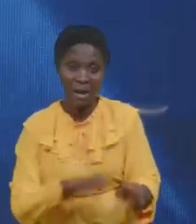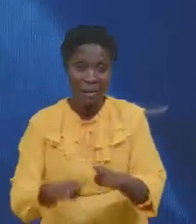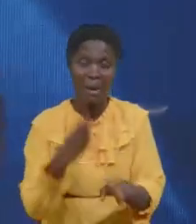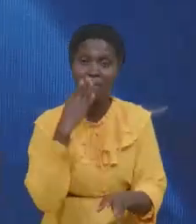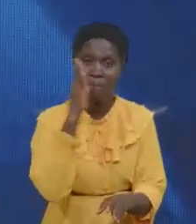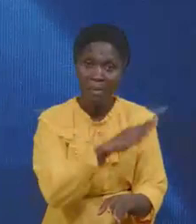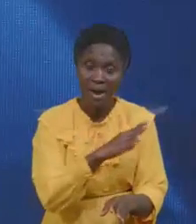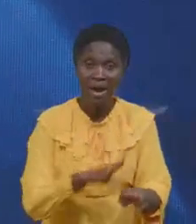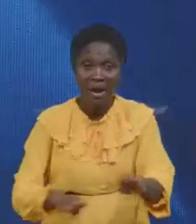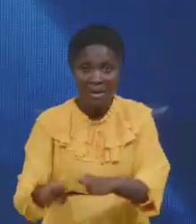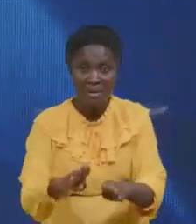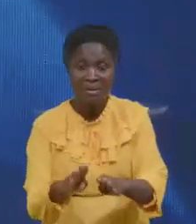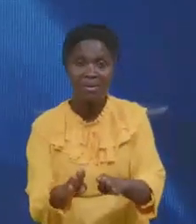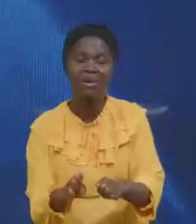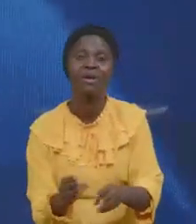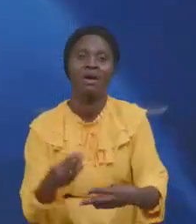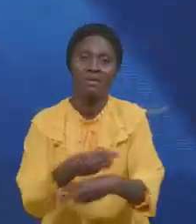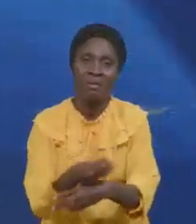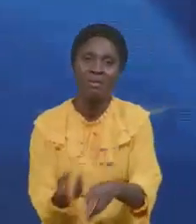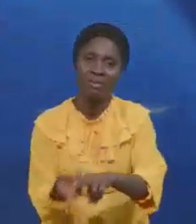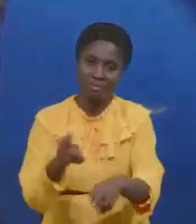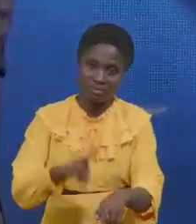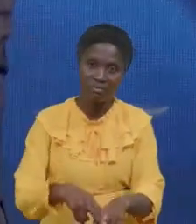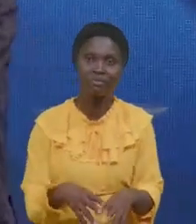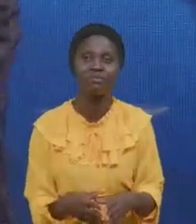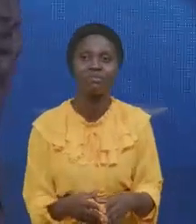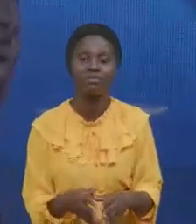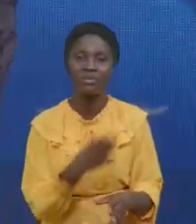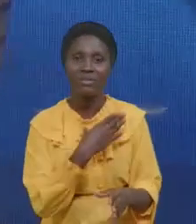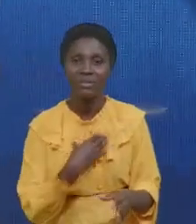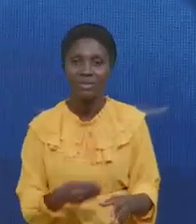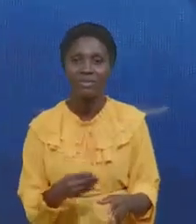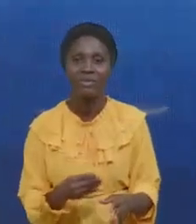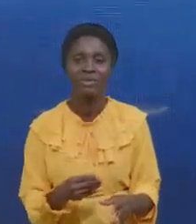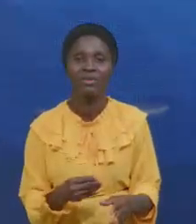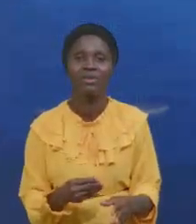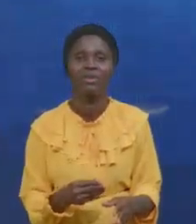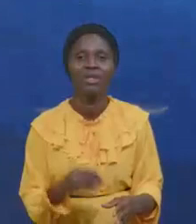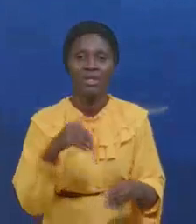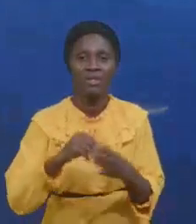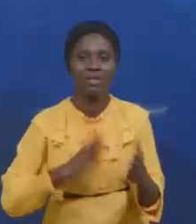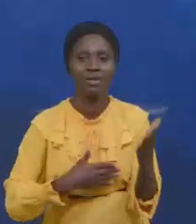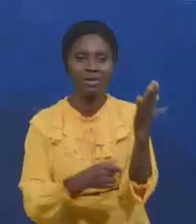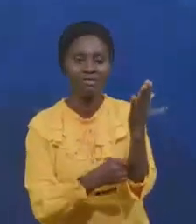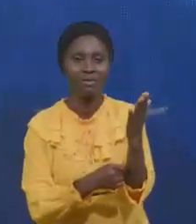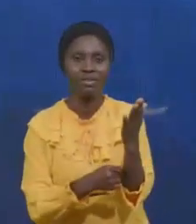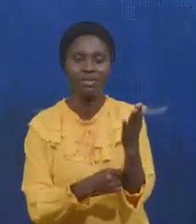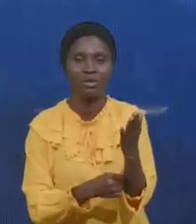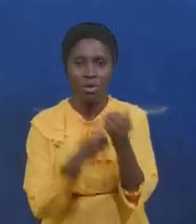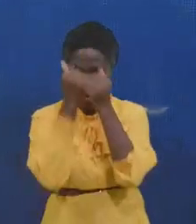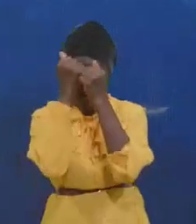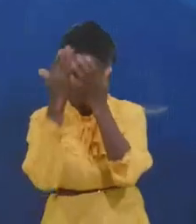character multiplies, and it is the lust in our flesh fulfilling the desires of